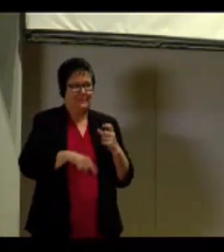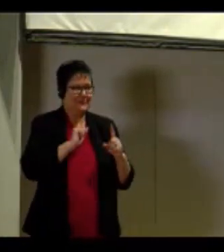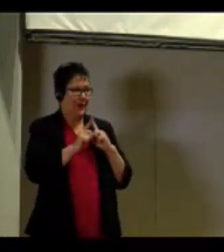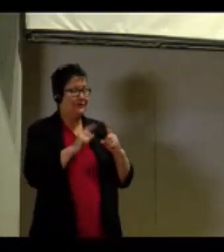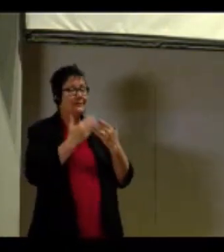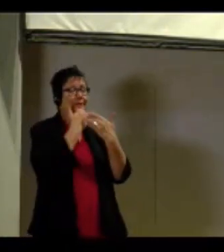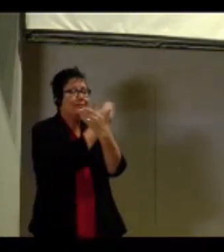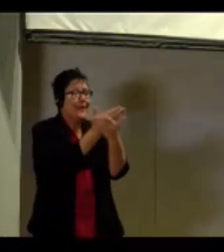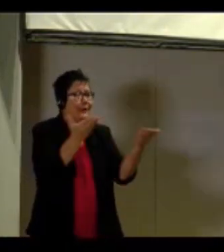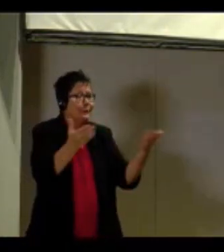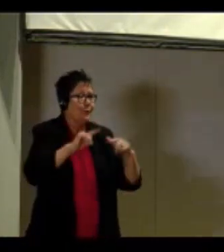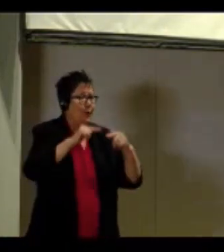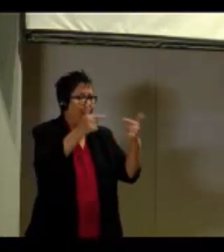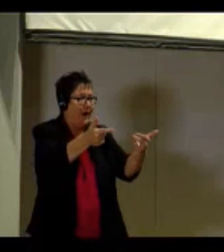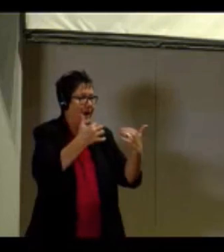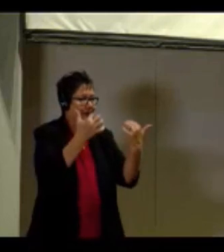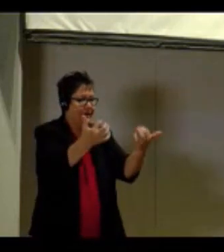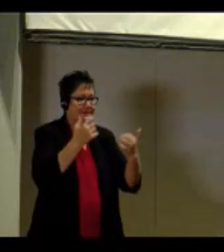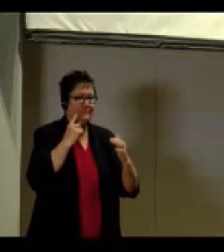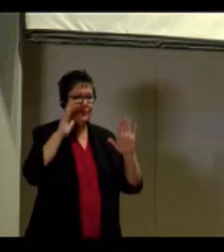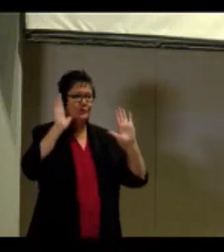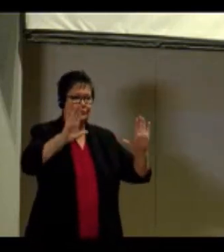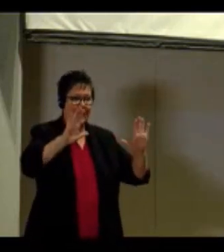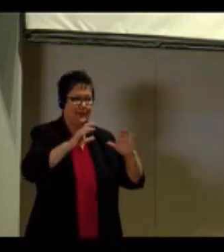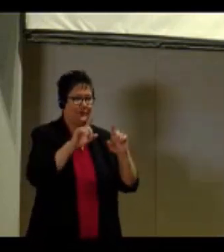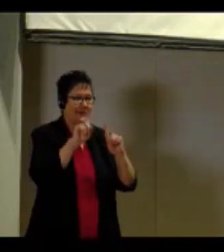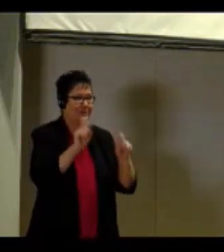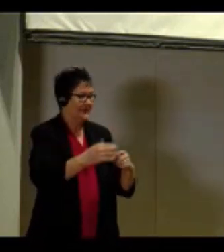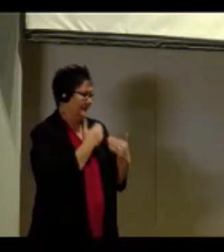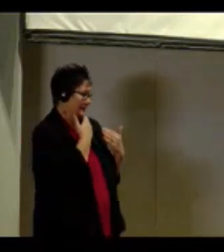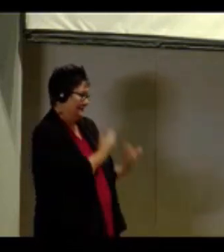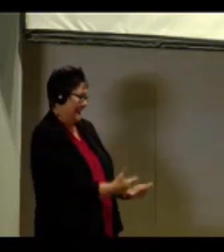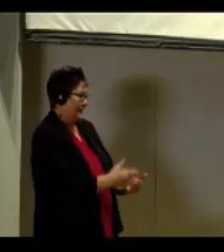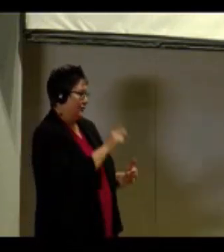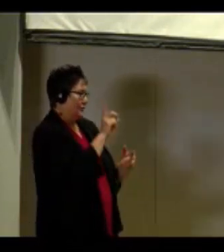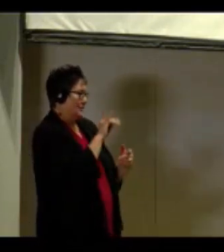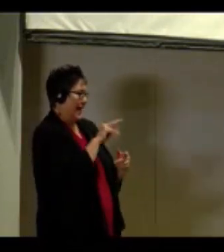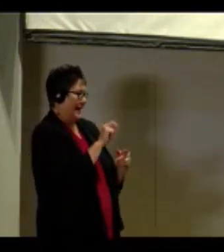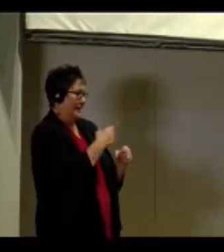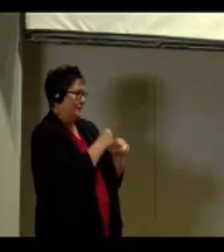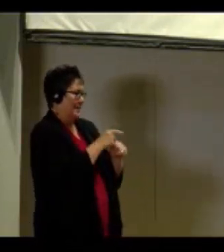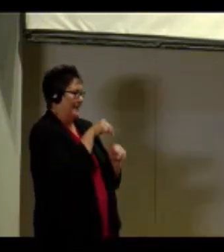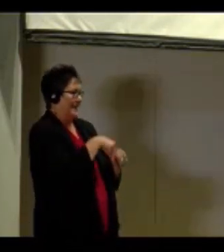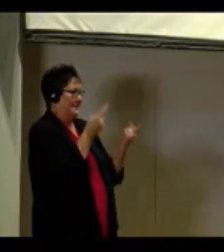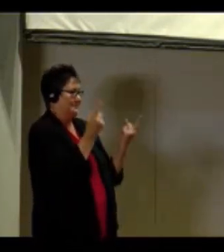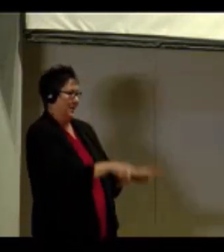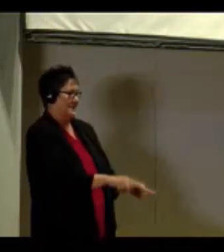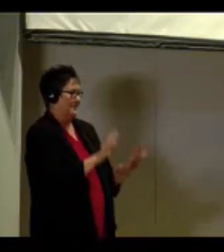questions. And Diane, thank you again for everything you've done to make this possible.